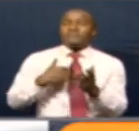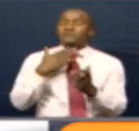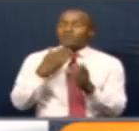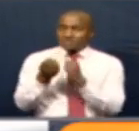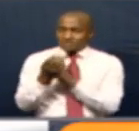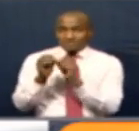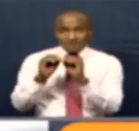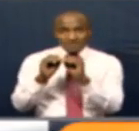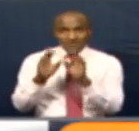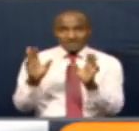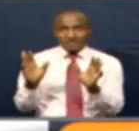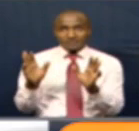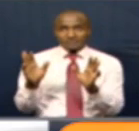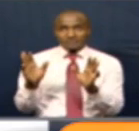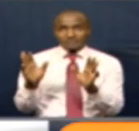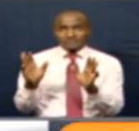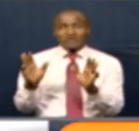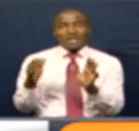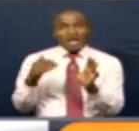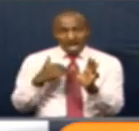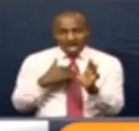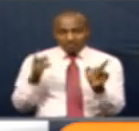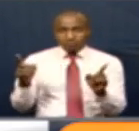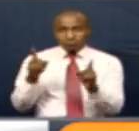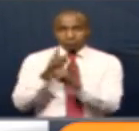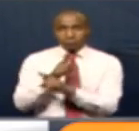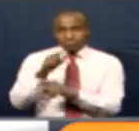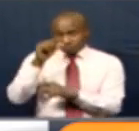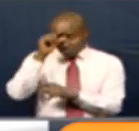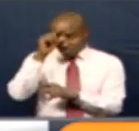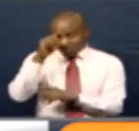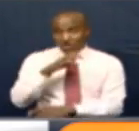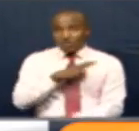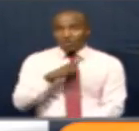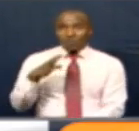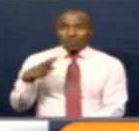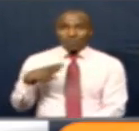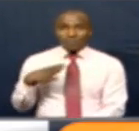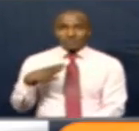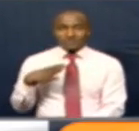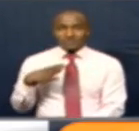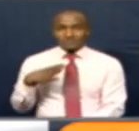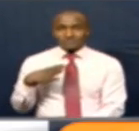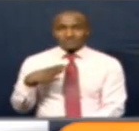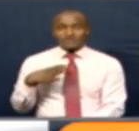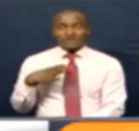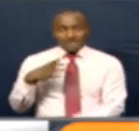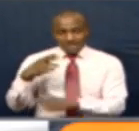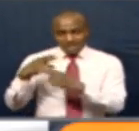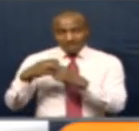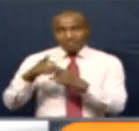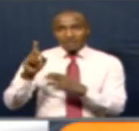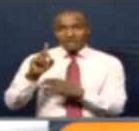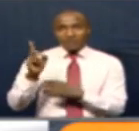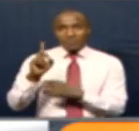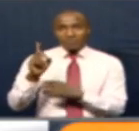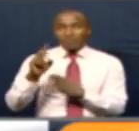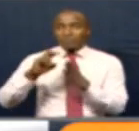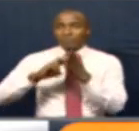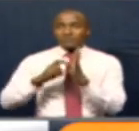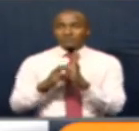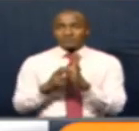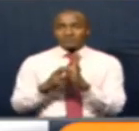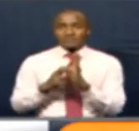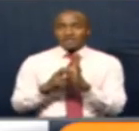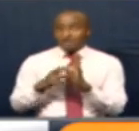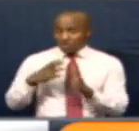straight. There is an intergovernmental committee called the Nairobi Regeneration Project.